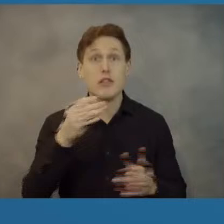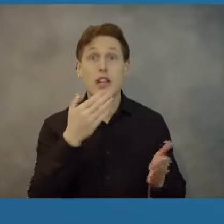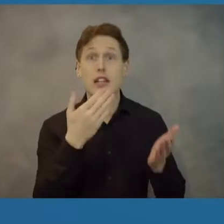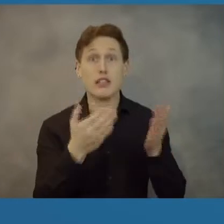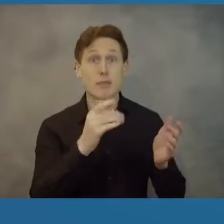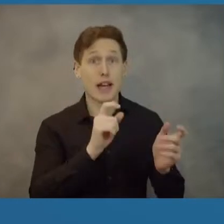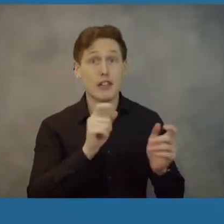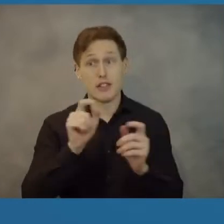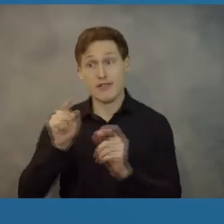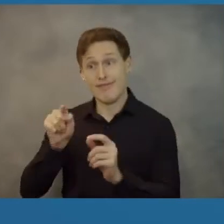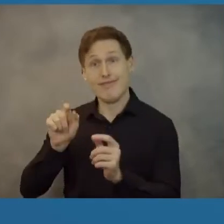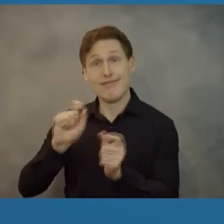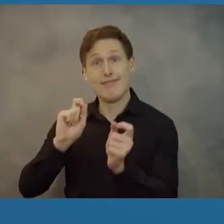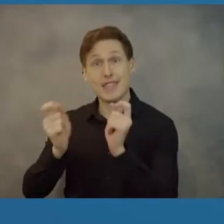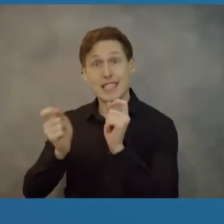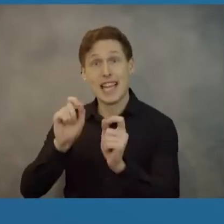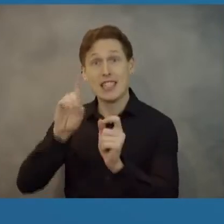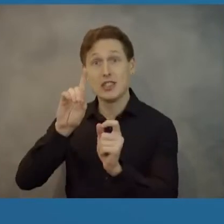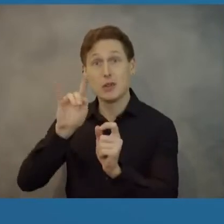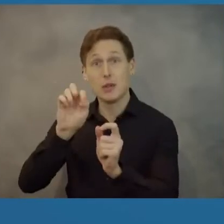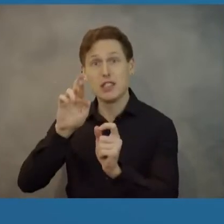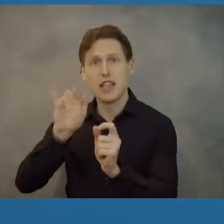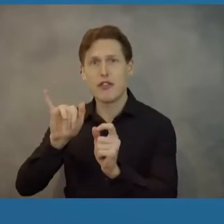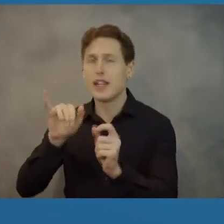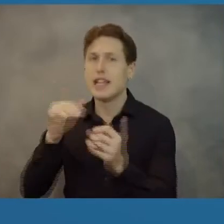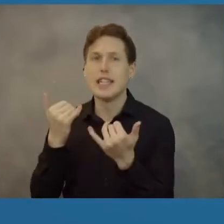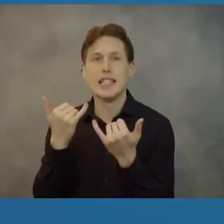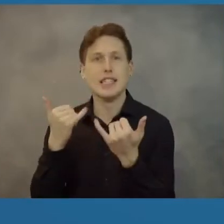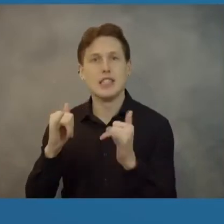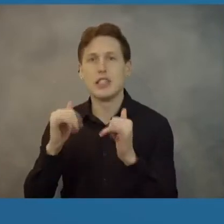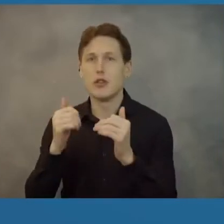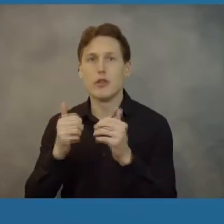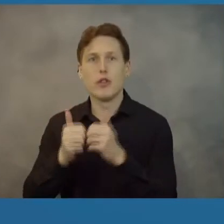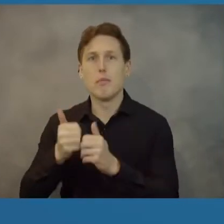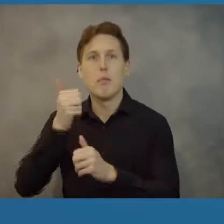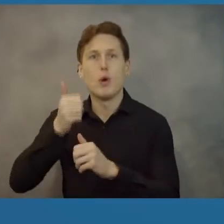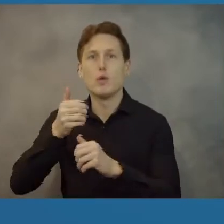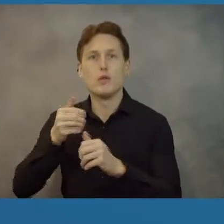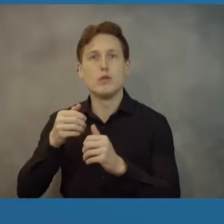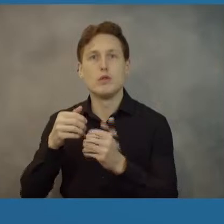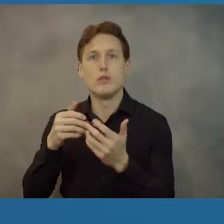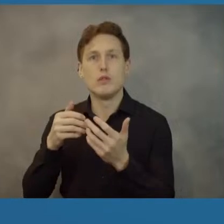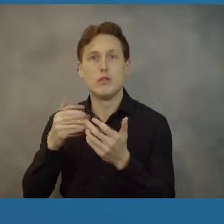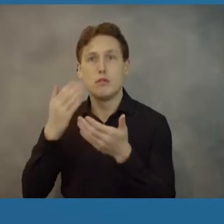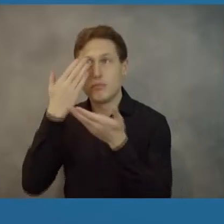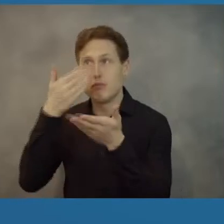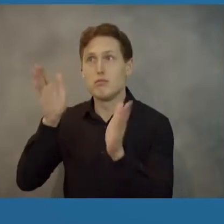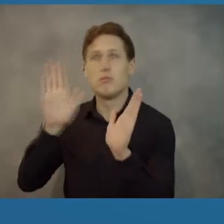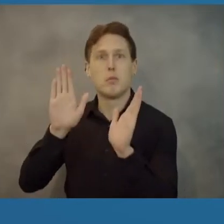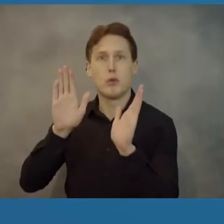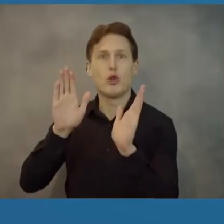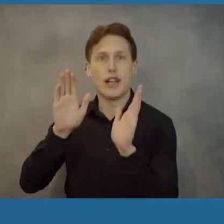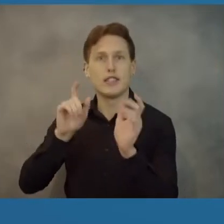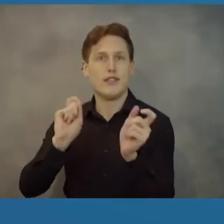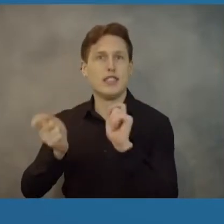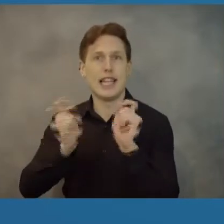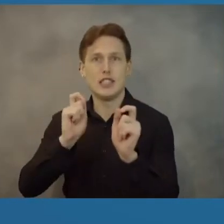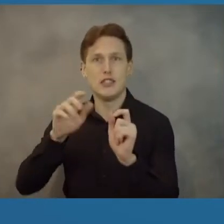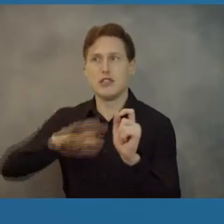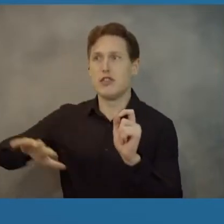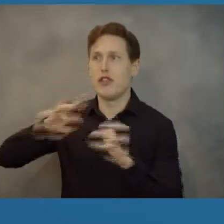most progressive discovery laws in the nation. We've worked hard to make sure that the cases where people are walking free